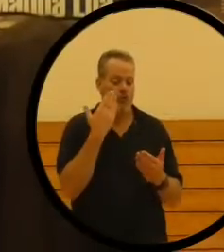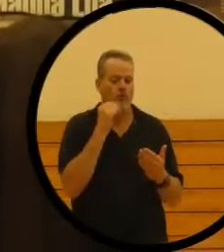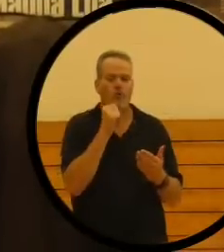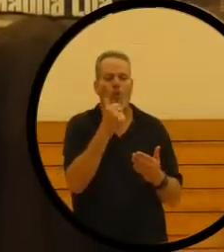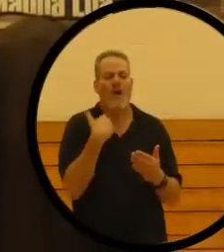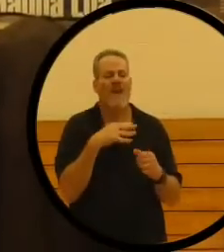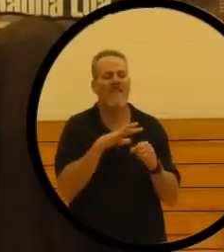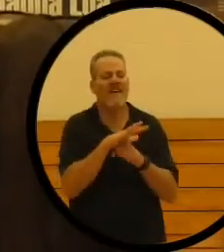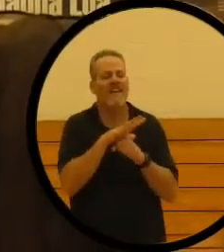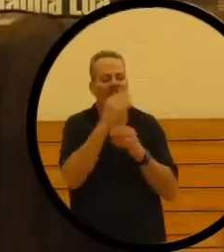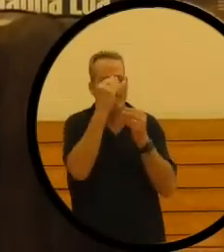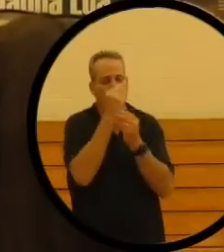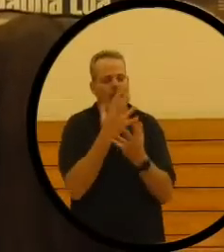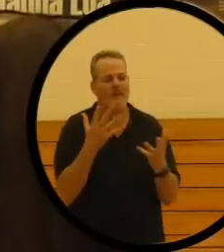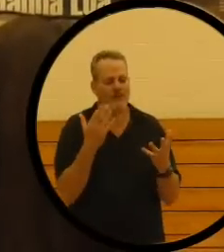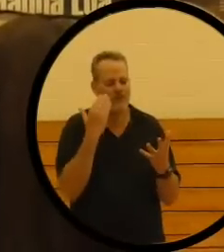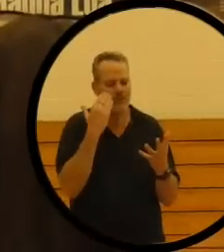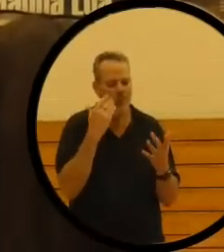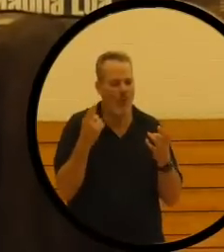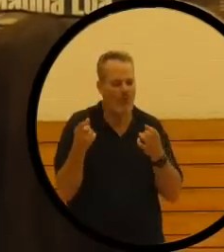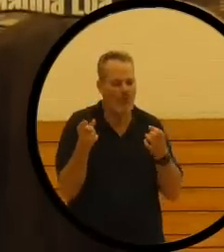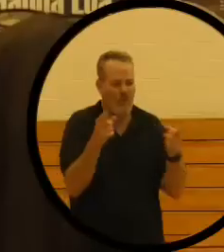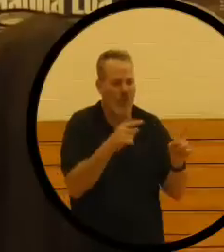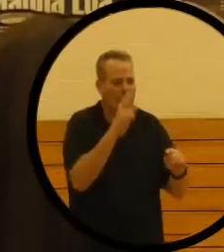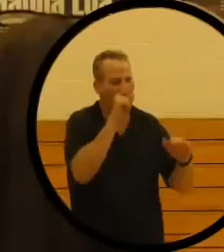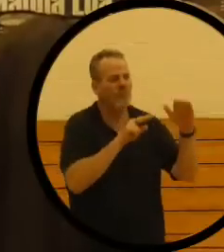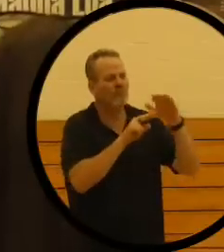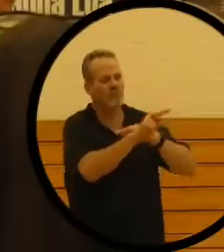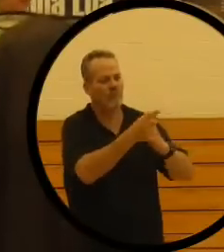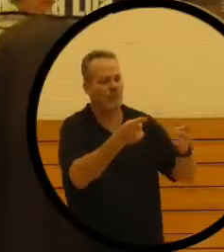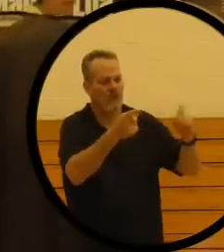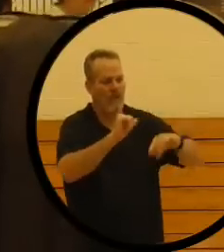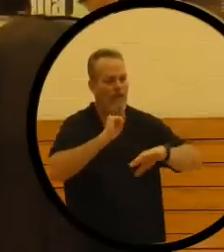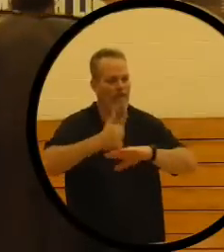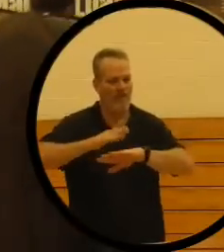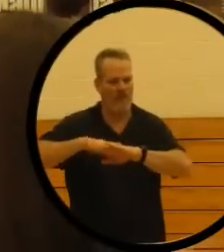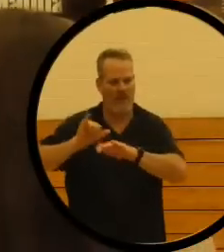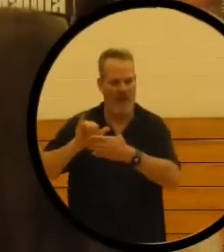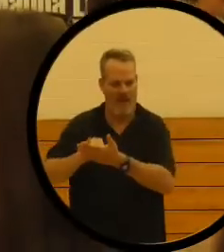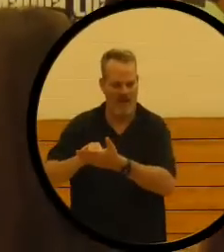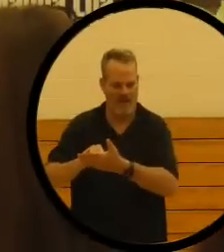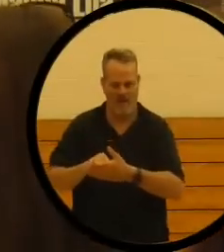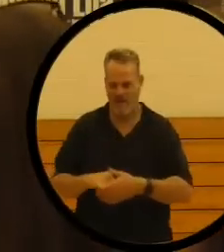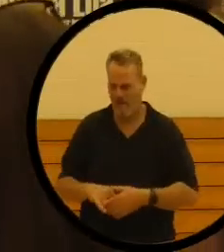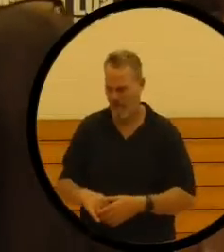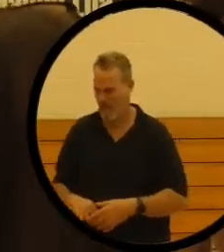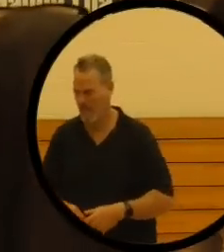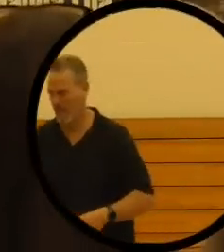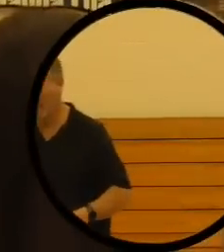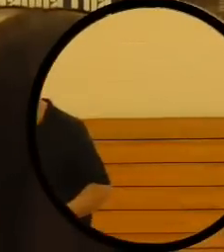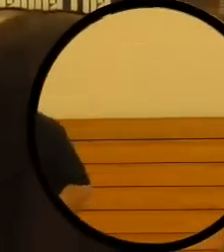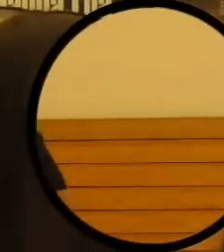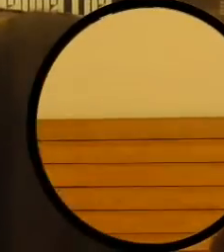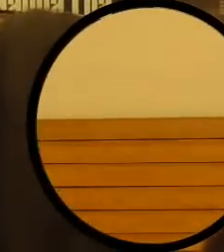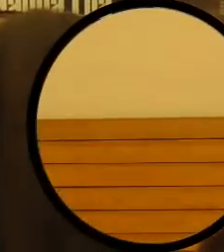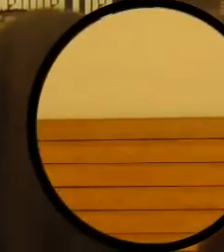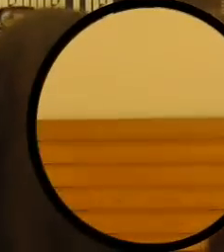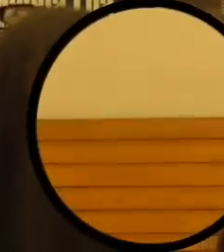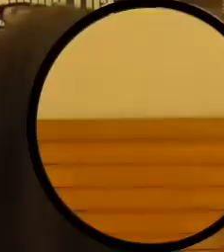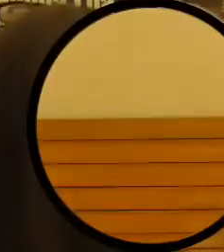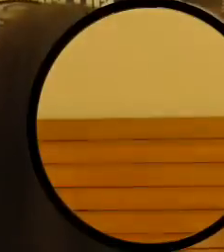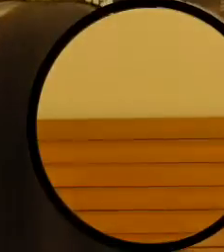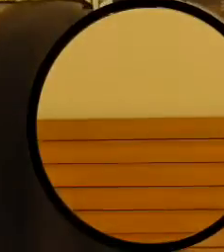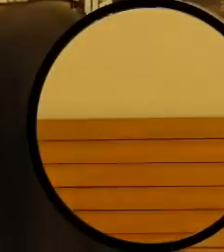enough past information to make a forecast based on that. And then, do you folks have a map